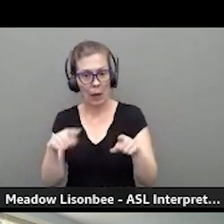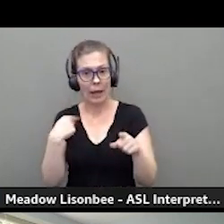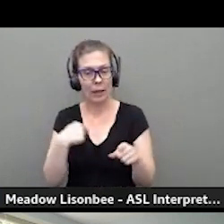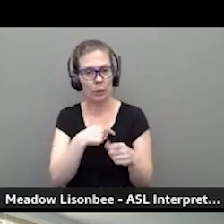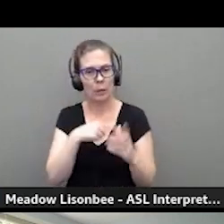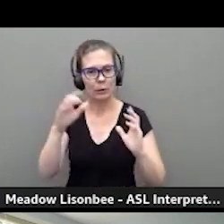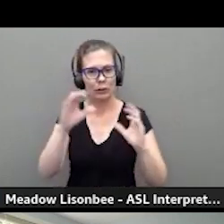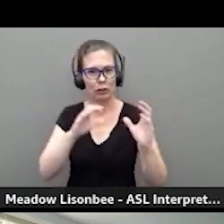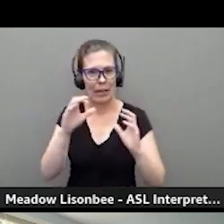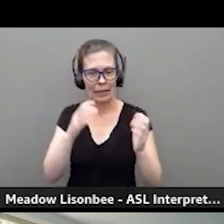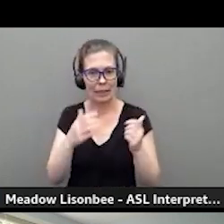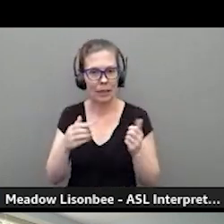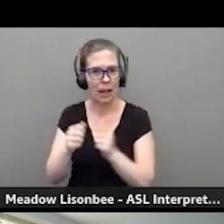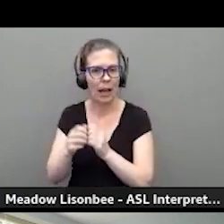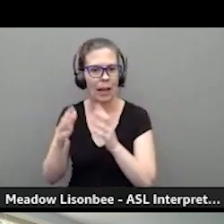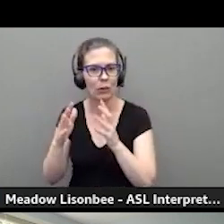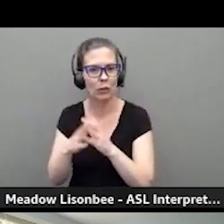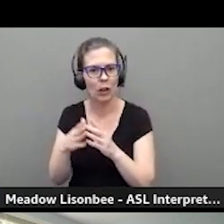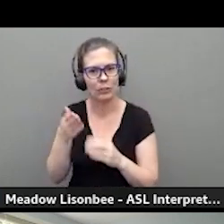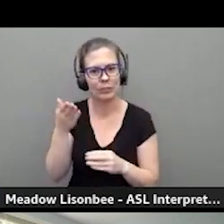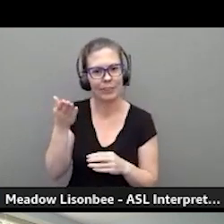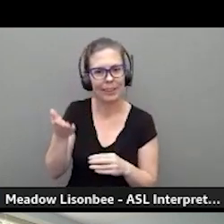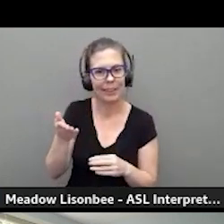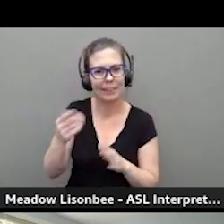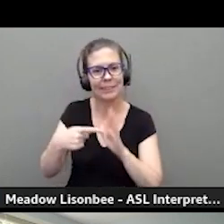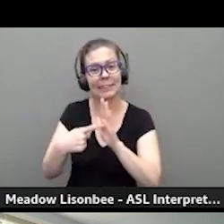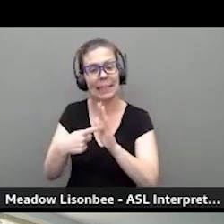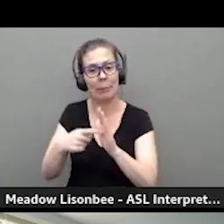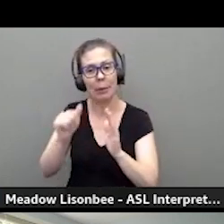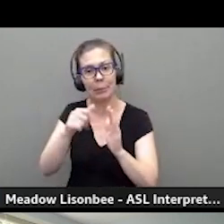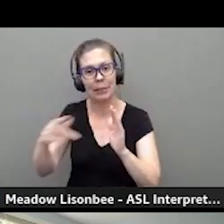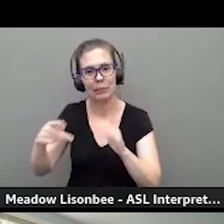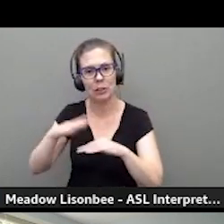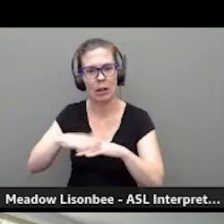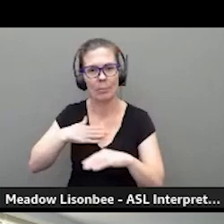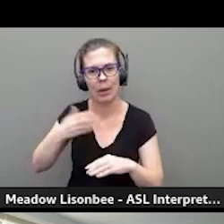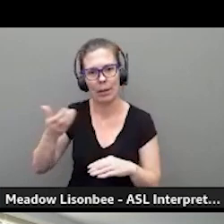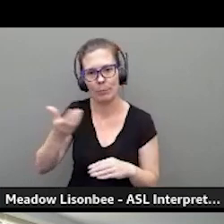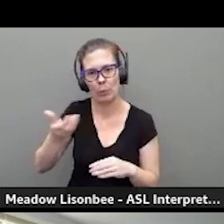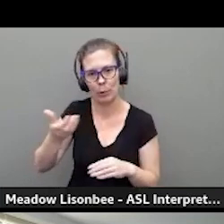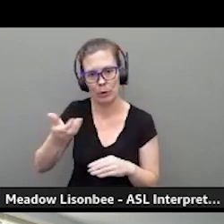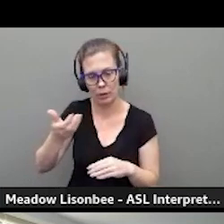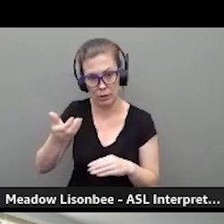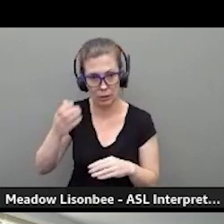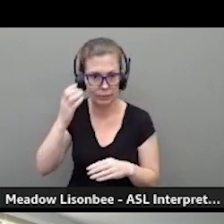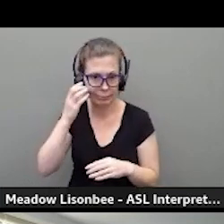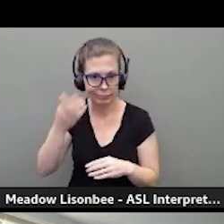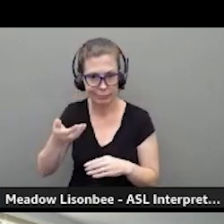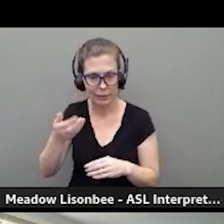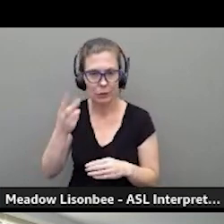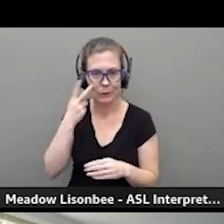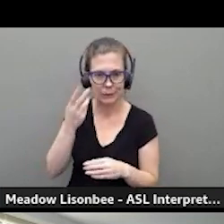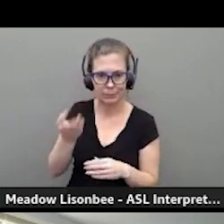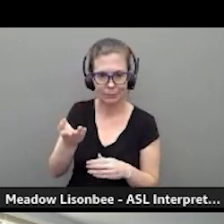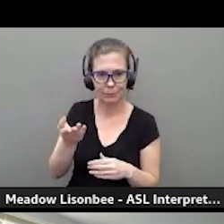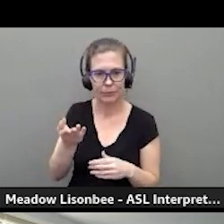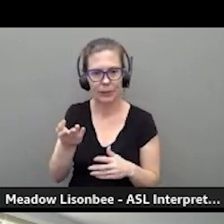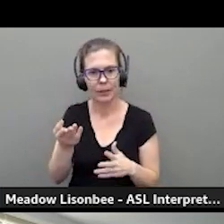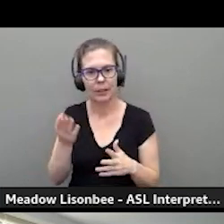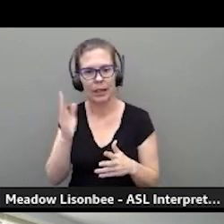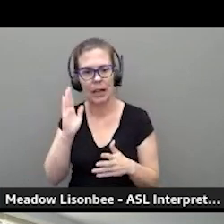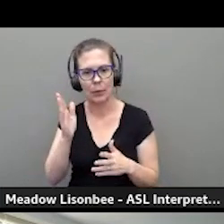were chatting there, I launched this this sample application on my mobile device. So that's what we're seeing here. Let me